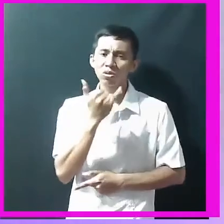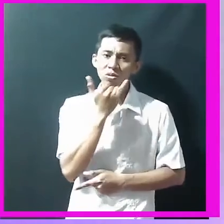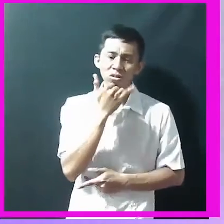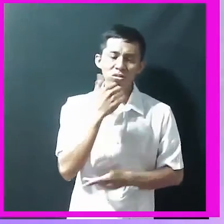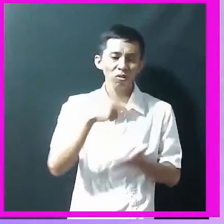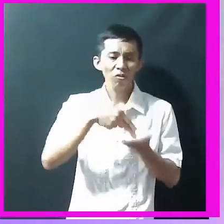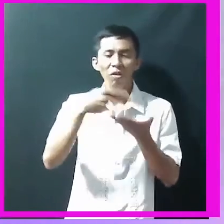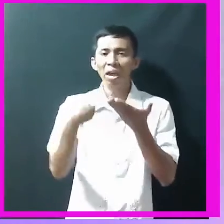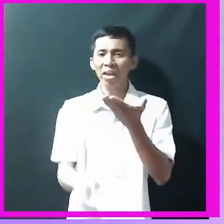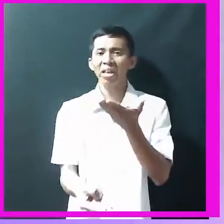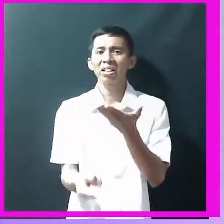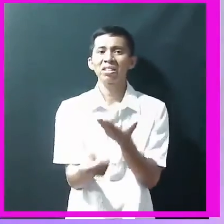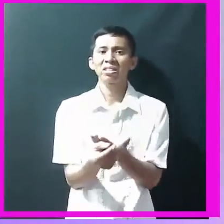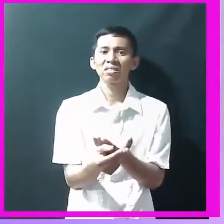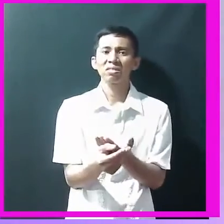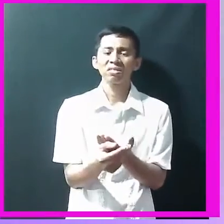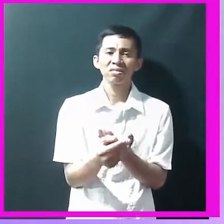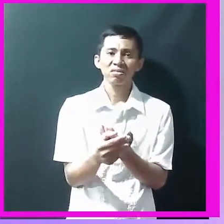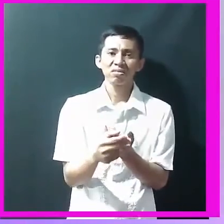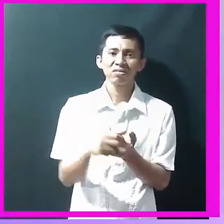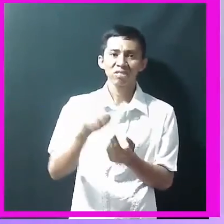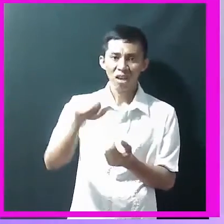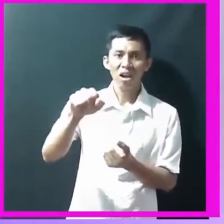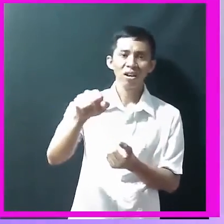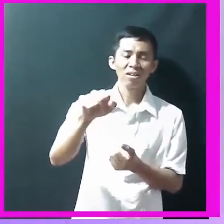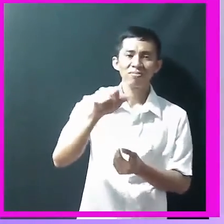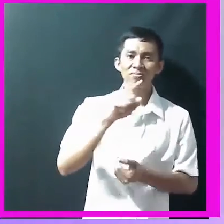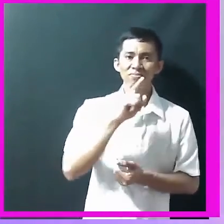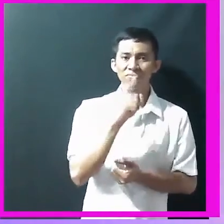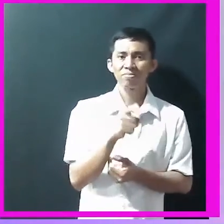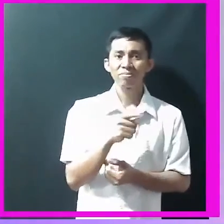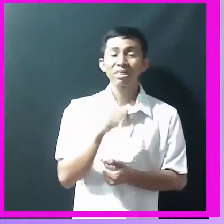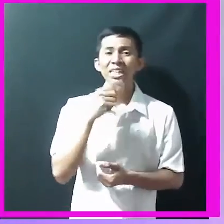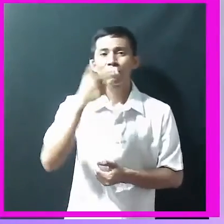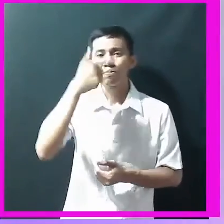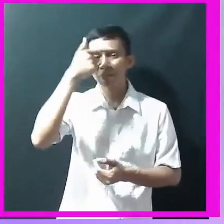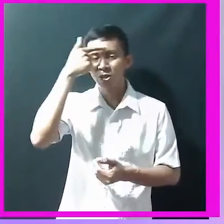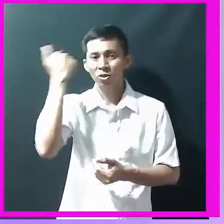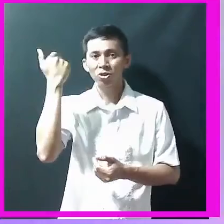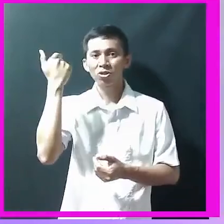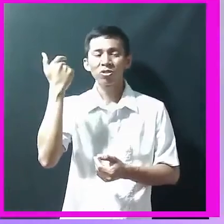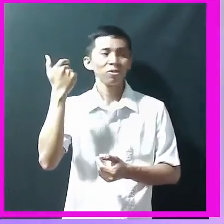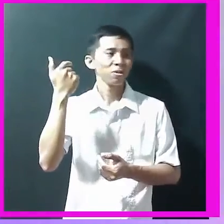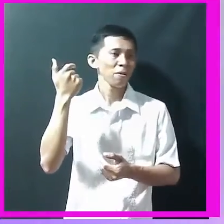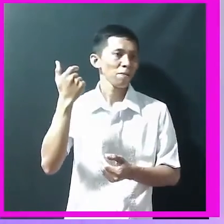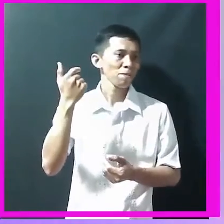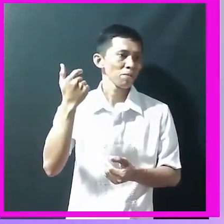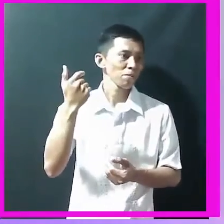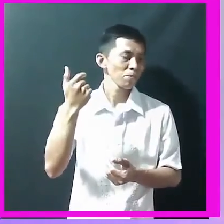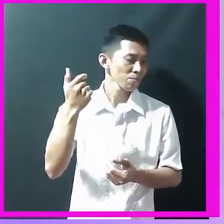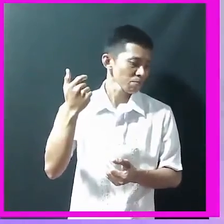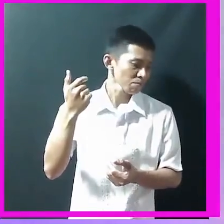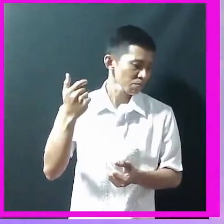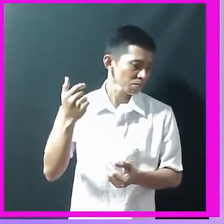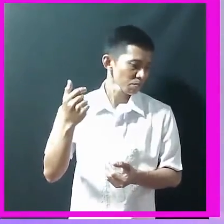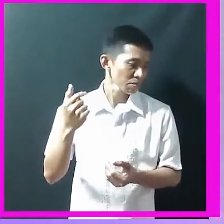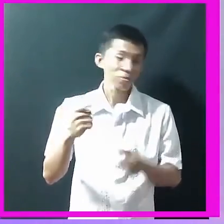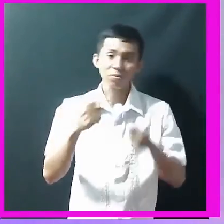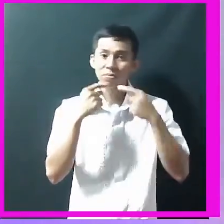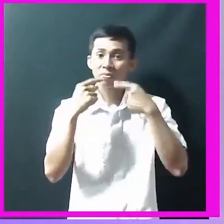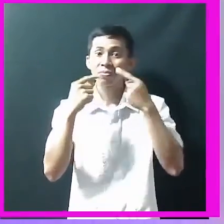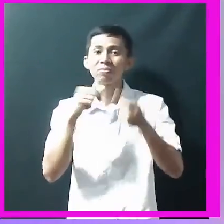usbon. Oh. Dili tungod kay dili siya perfecto. Can I say tinuod nga dili ta